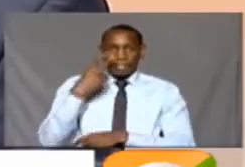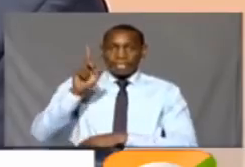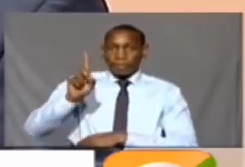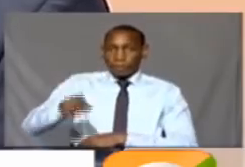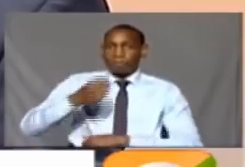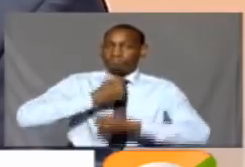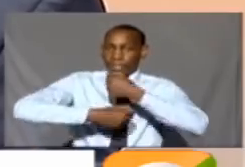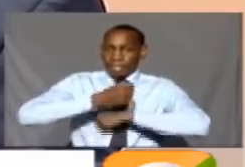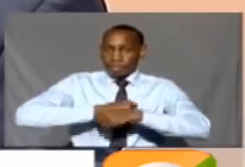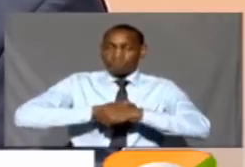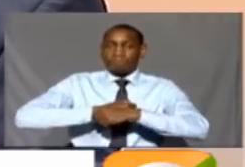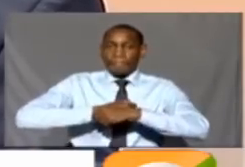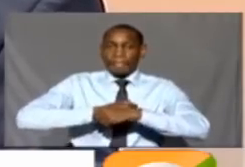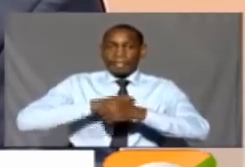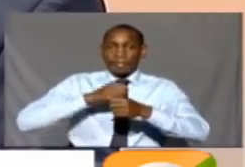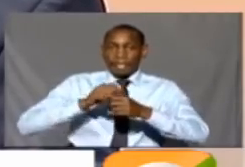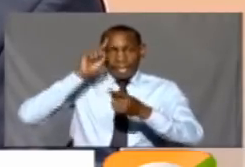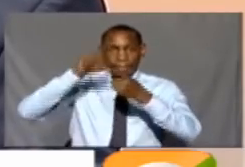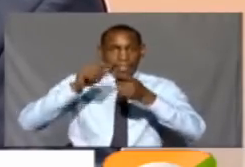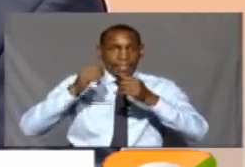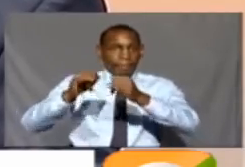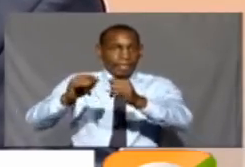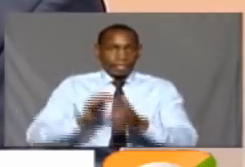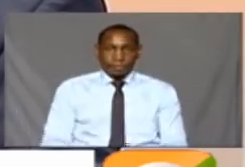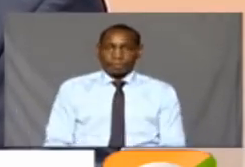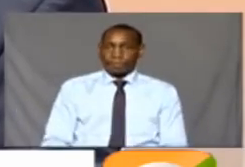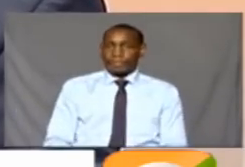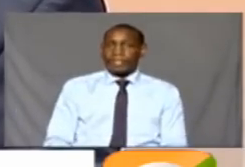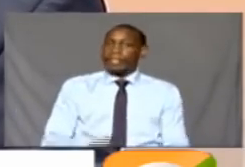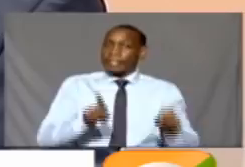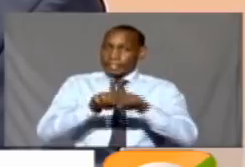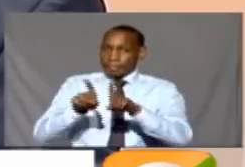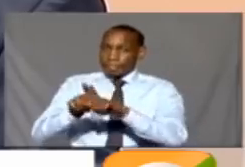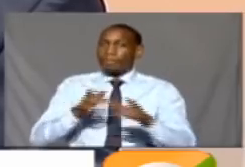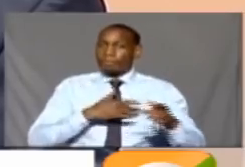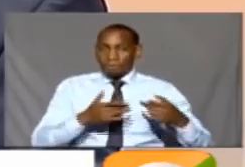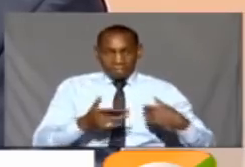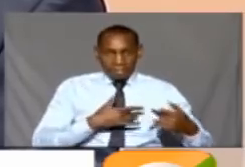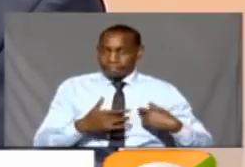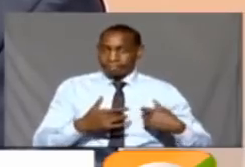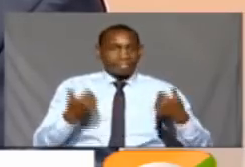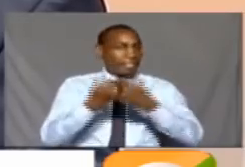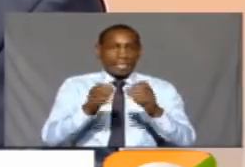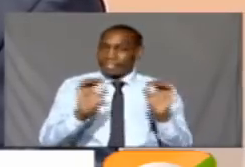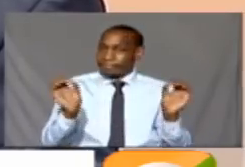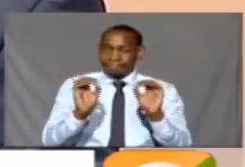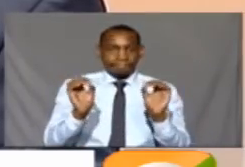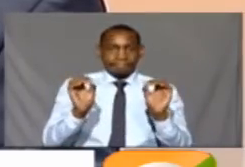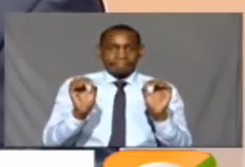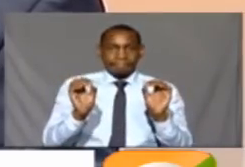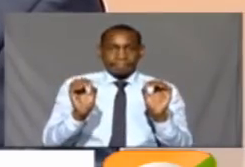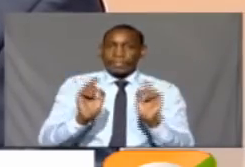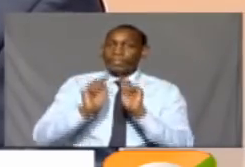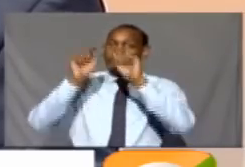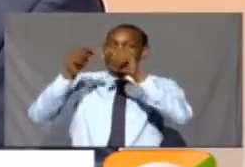take towards implementation. So to that extent, I have had no difficulty whatsoever in